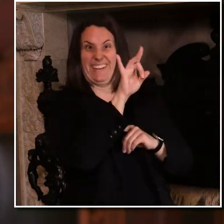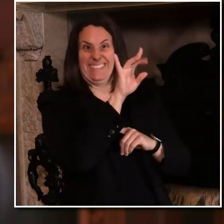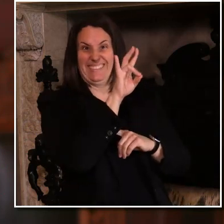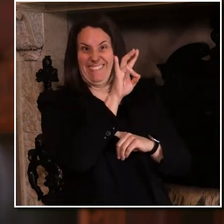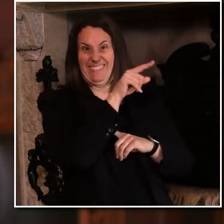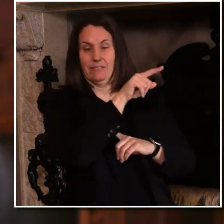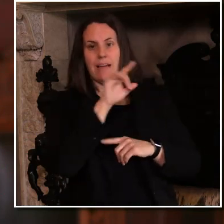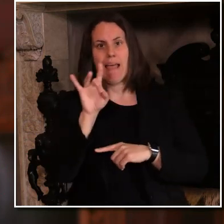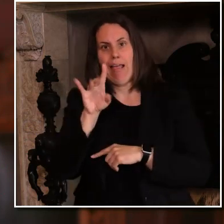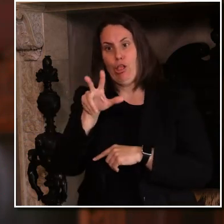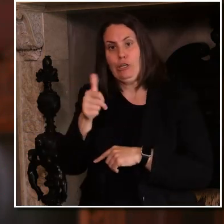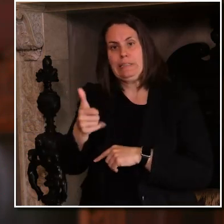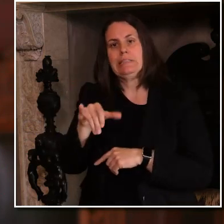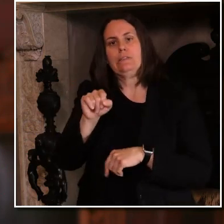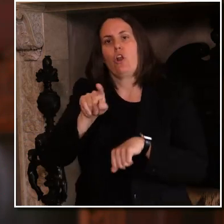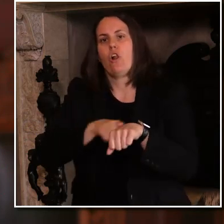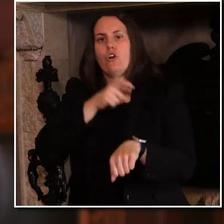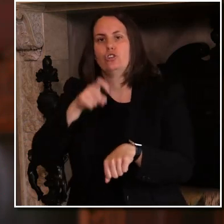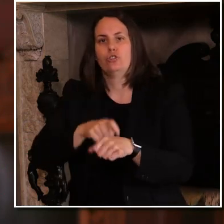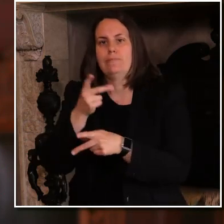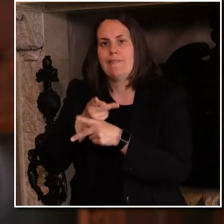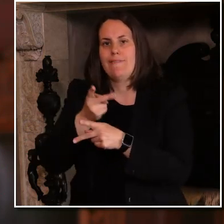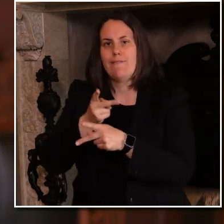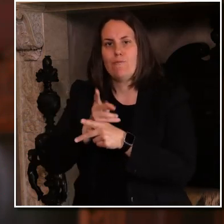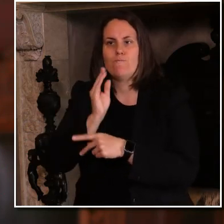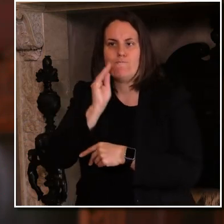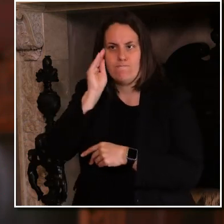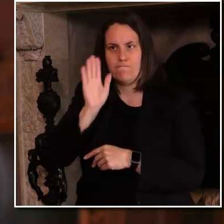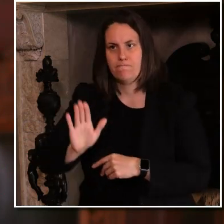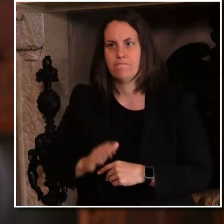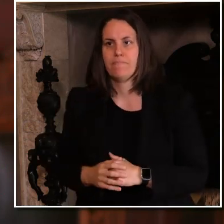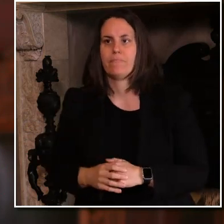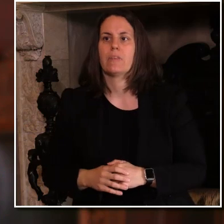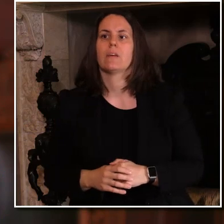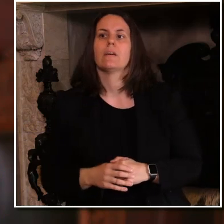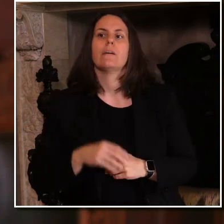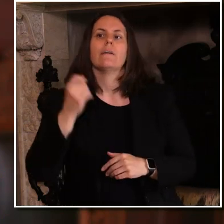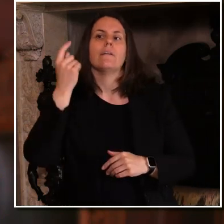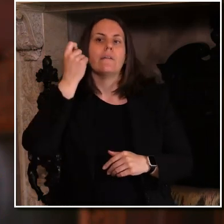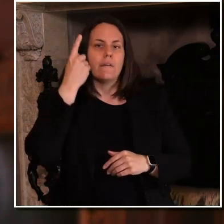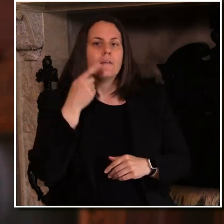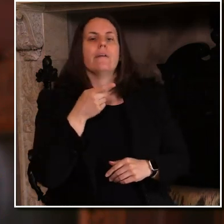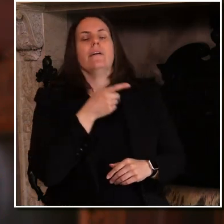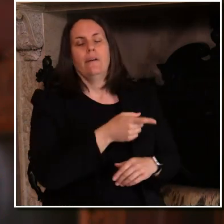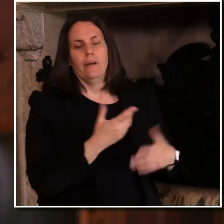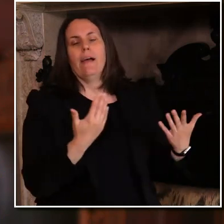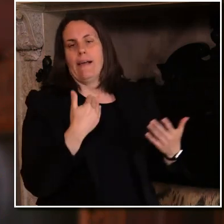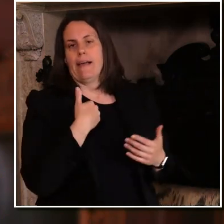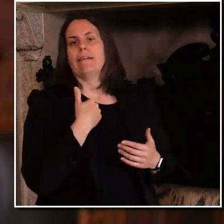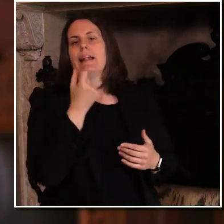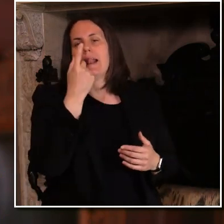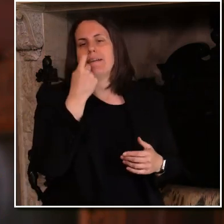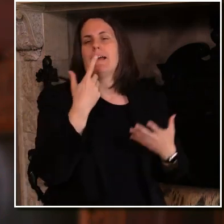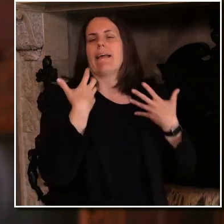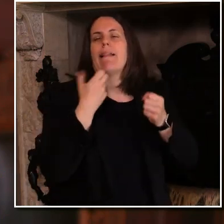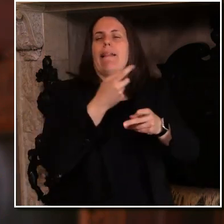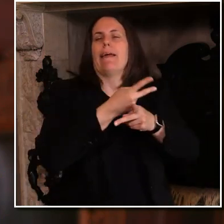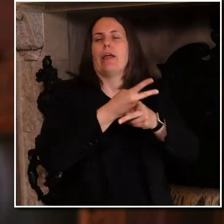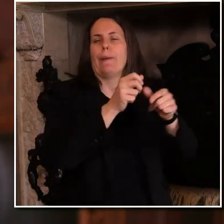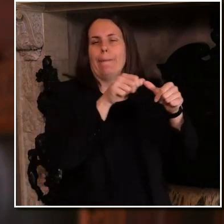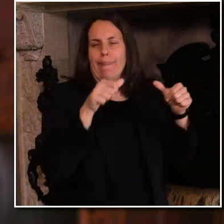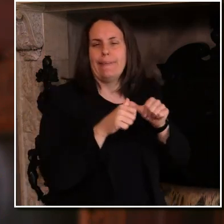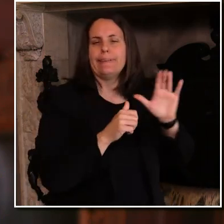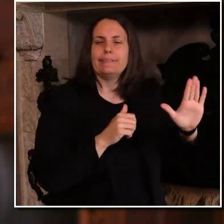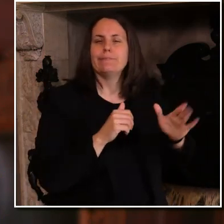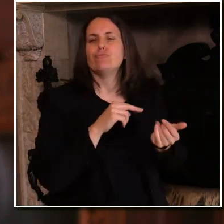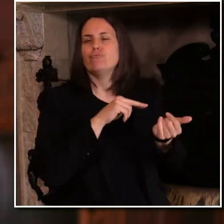healthcare facilities, and 10 in other types of facility settings. The webpage we are launching today will